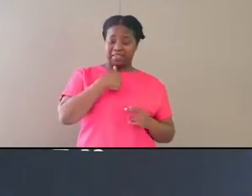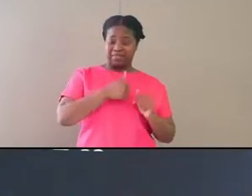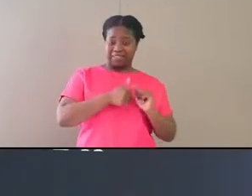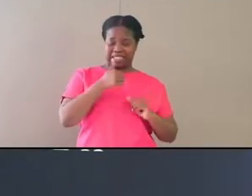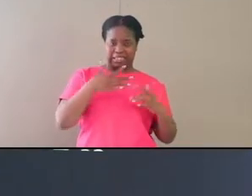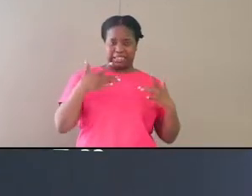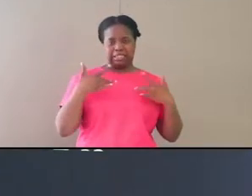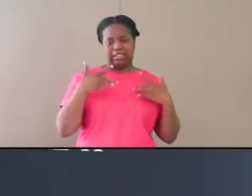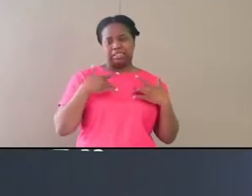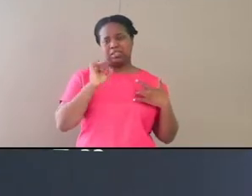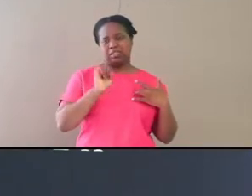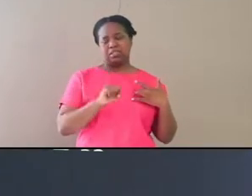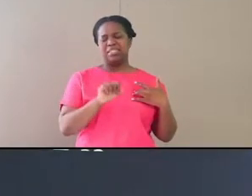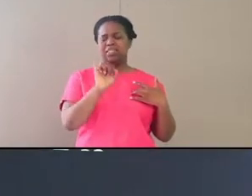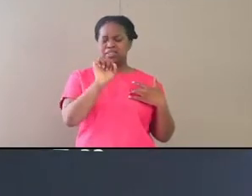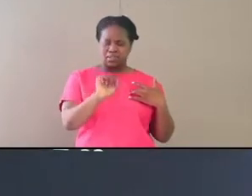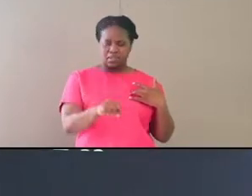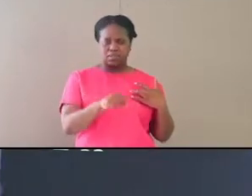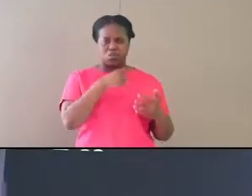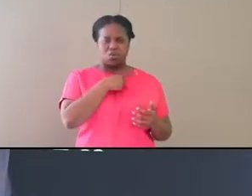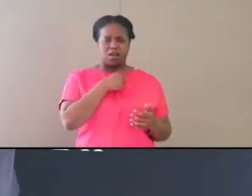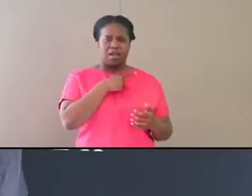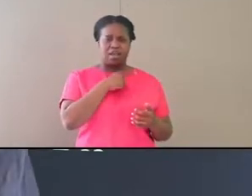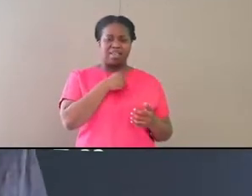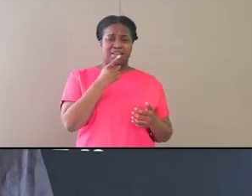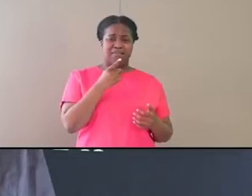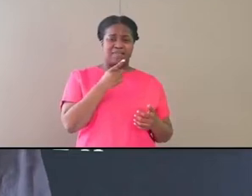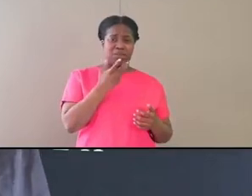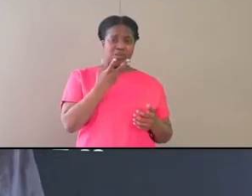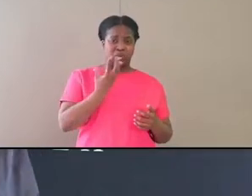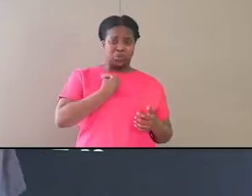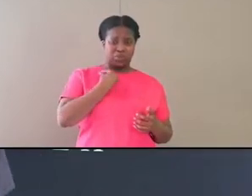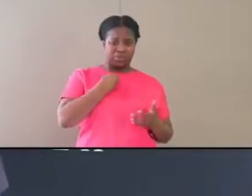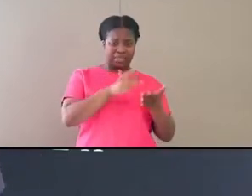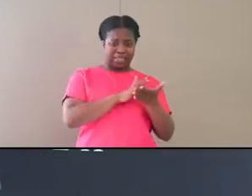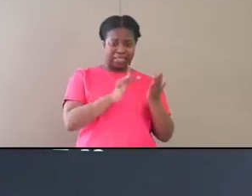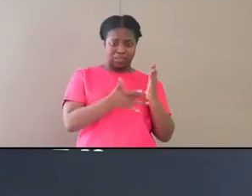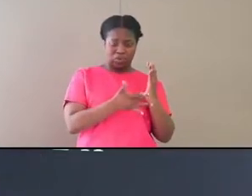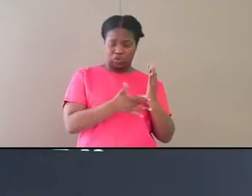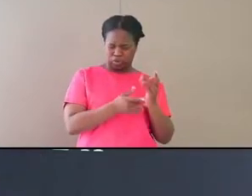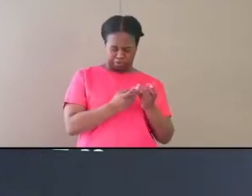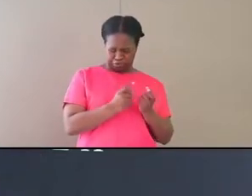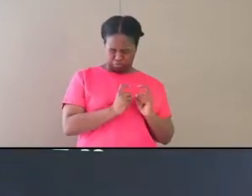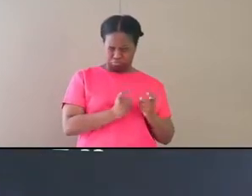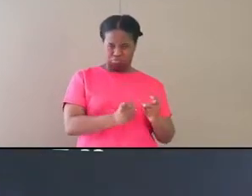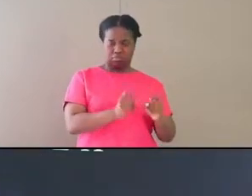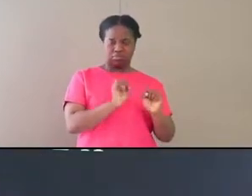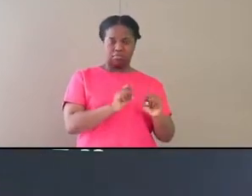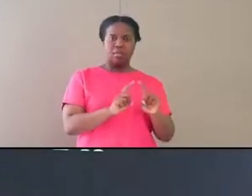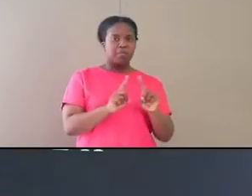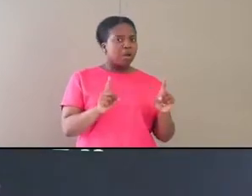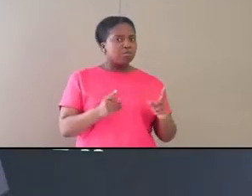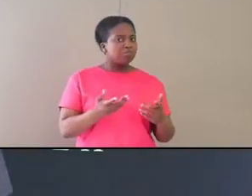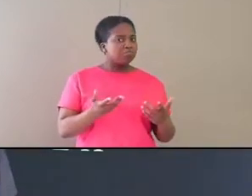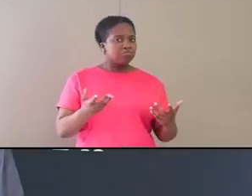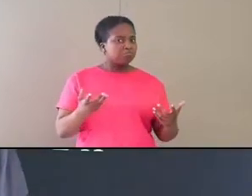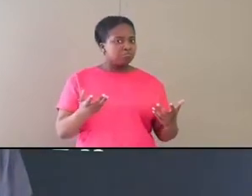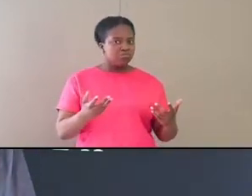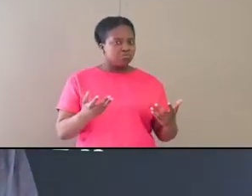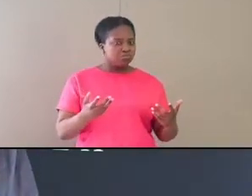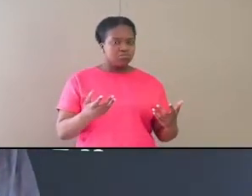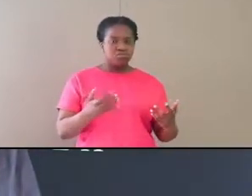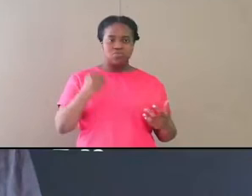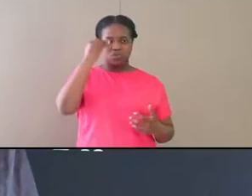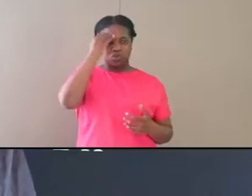this. So, yes, I mean, it's because of the digital stuff that the young people do it quickly. But we all